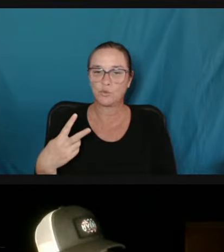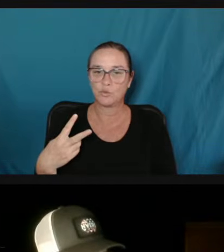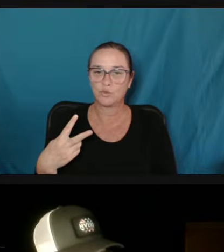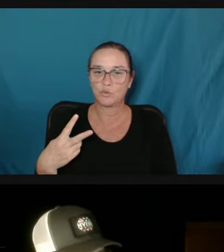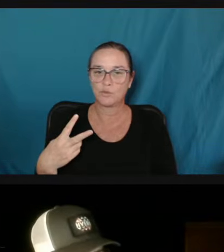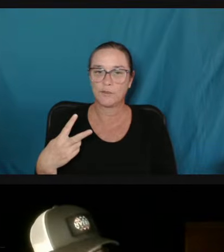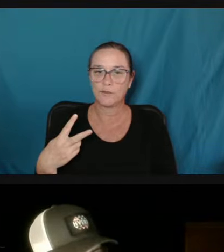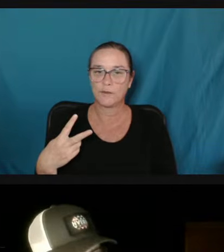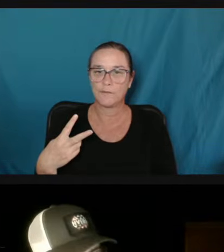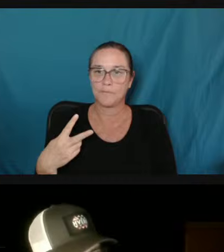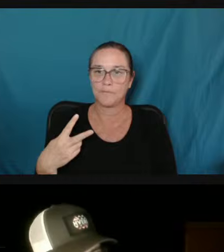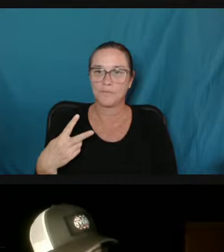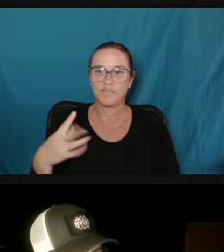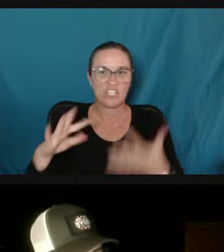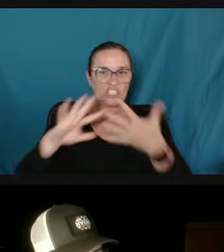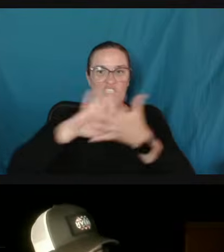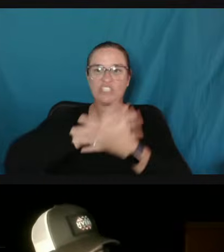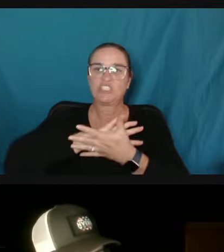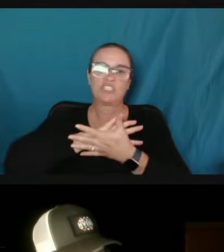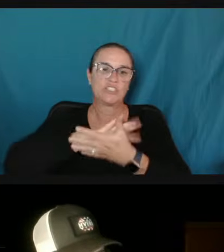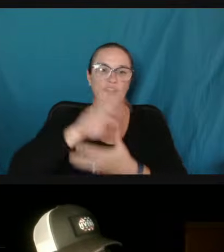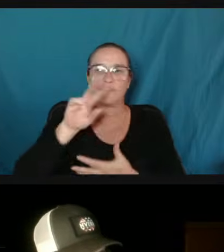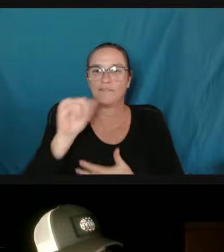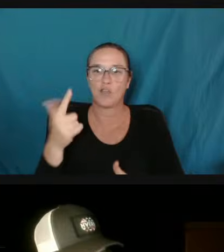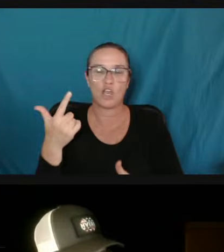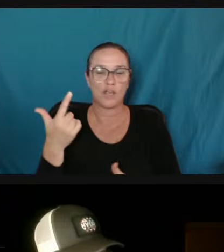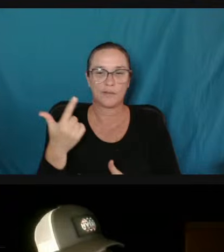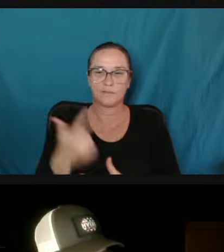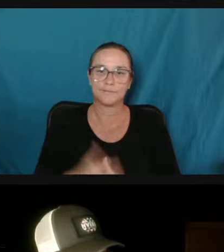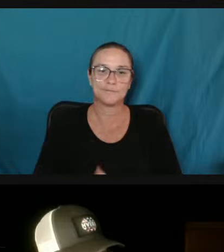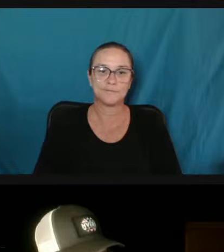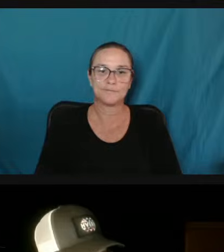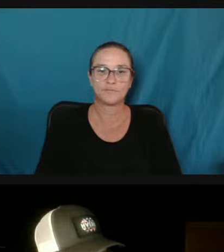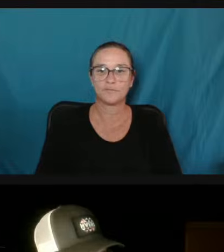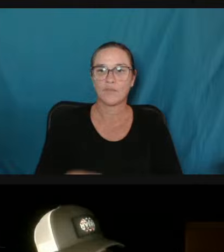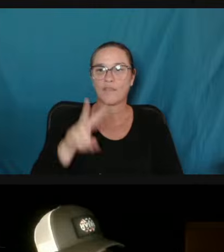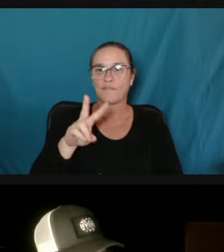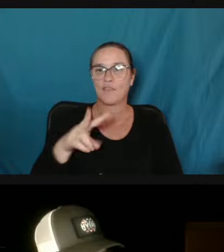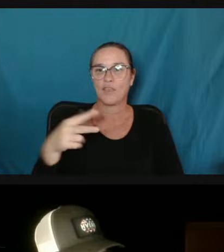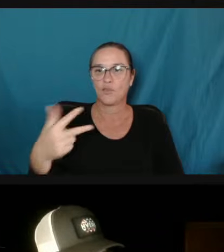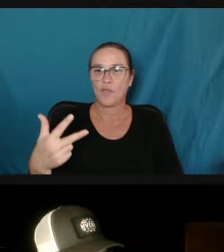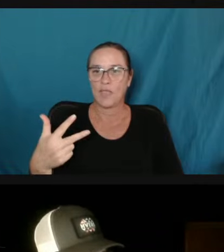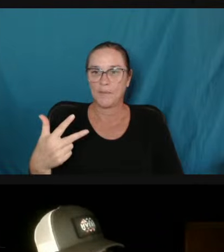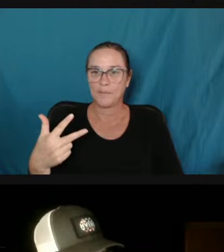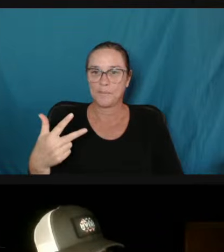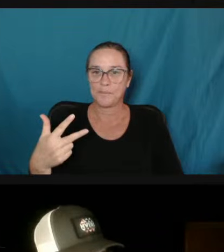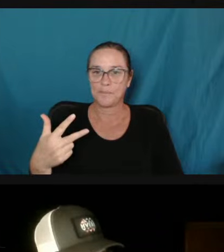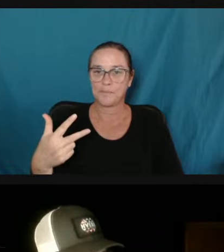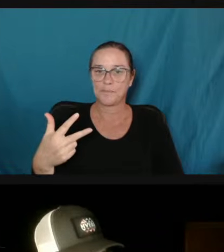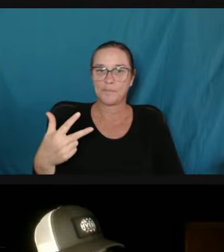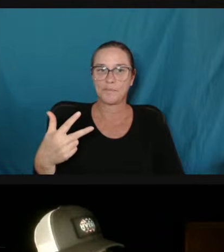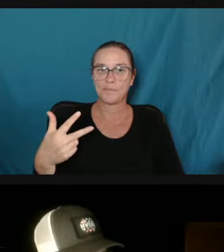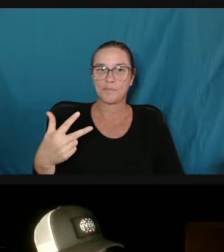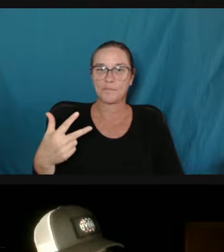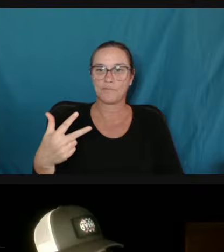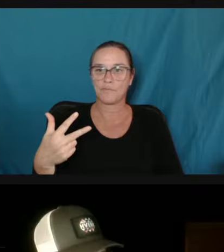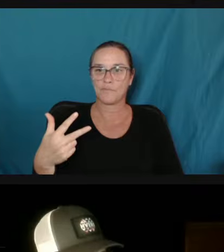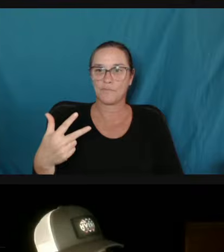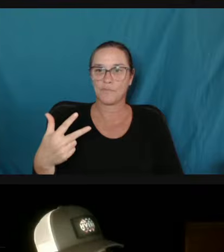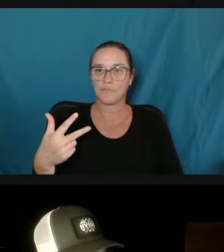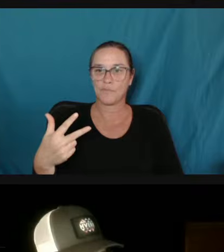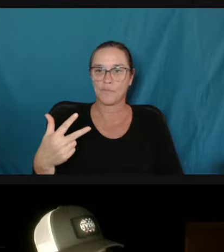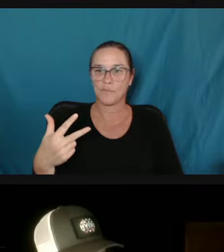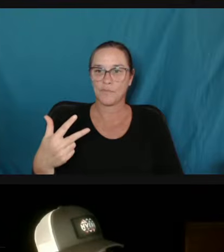completely fogged out at present. And the V3 camera, there with fading